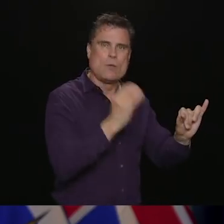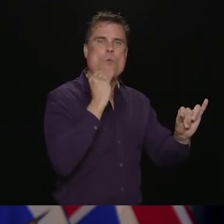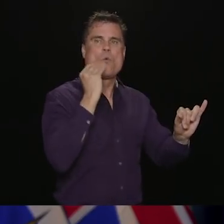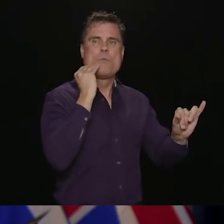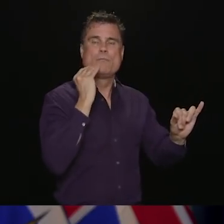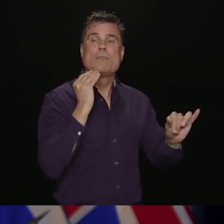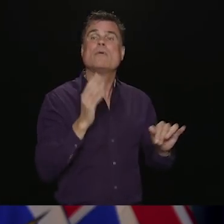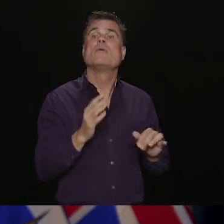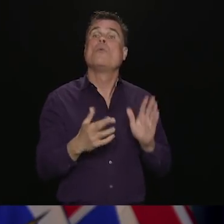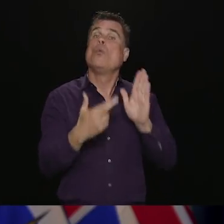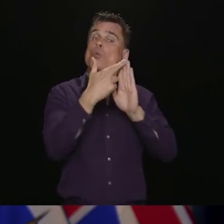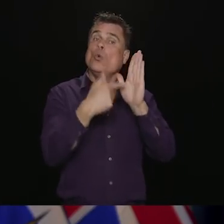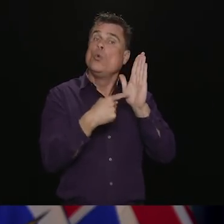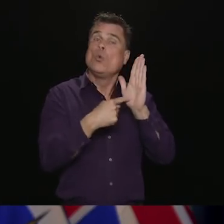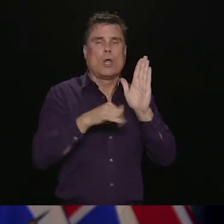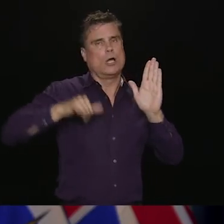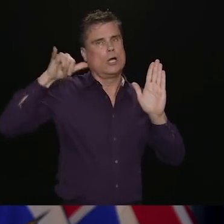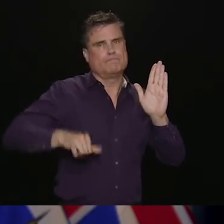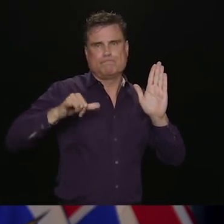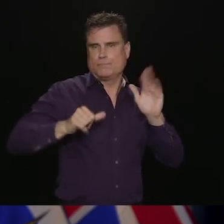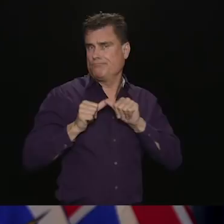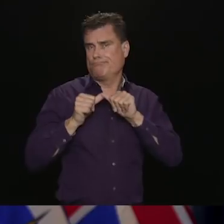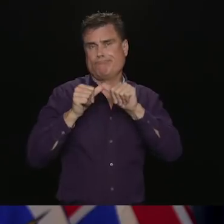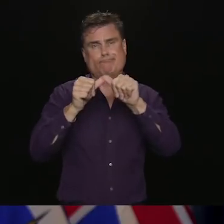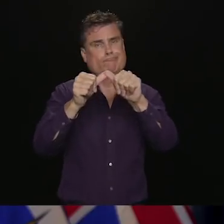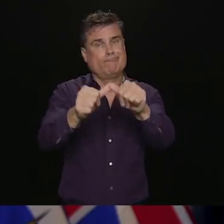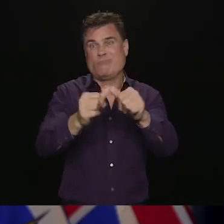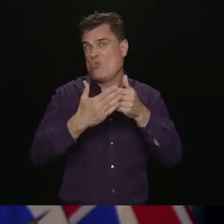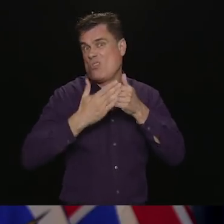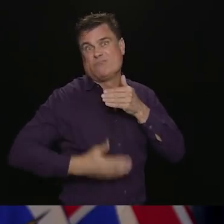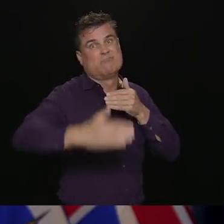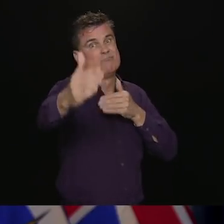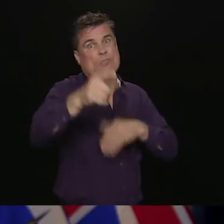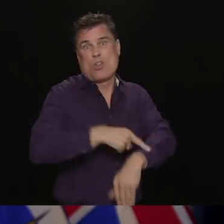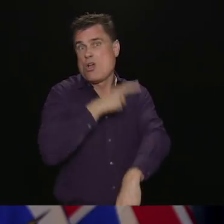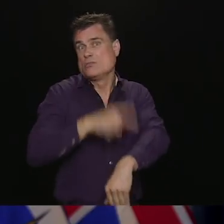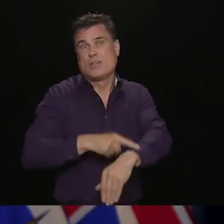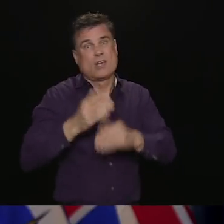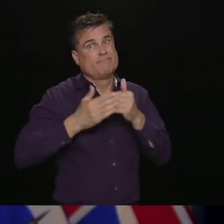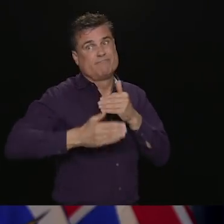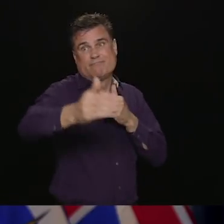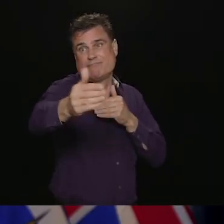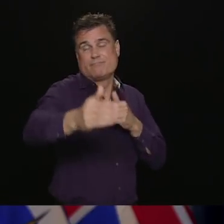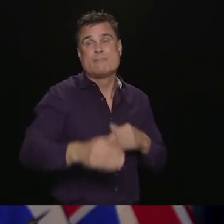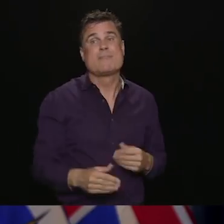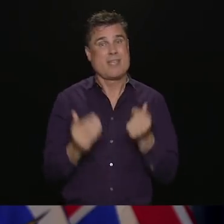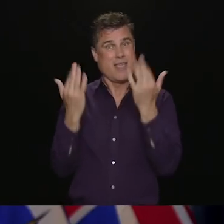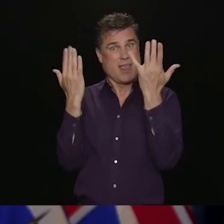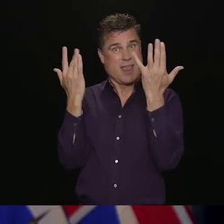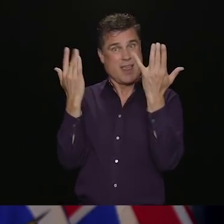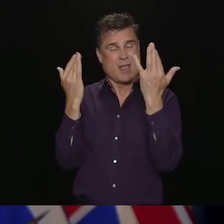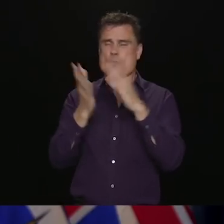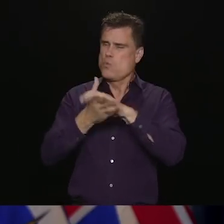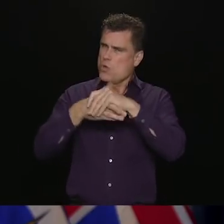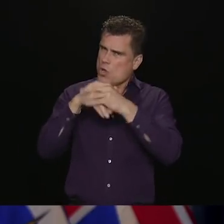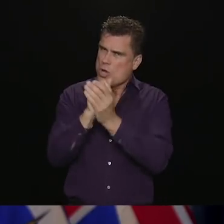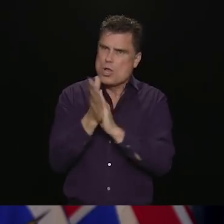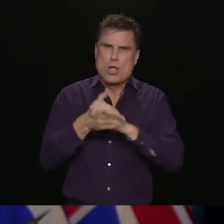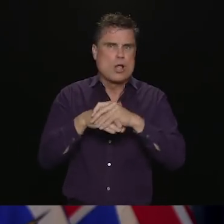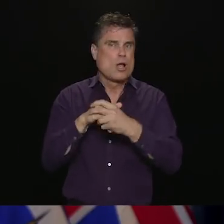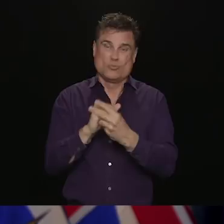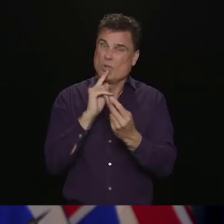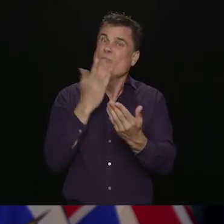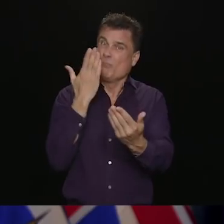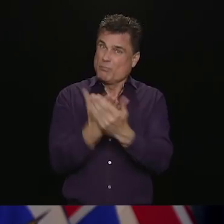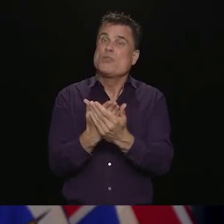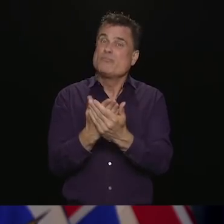that means for many months to come. The hand washing that we know is so important, those safe distances that we